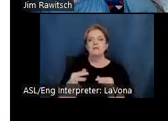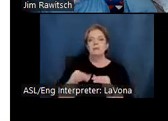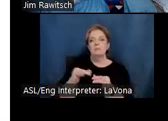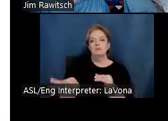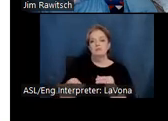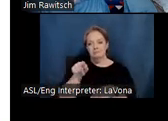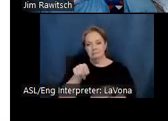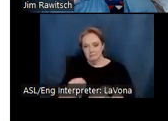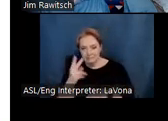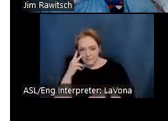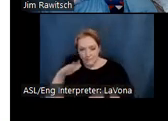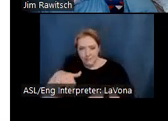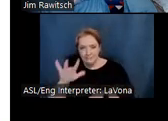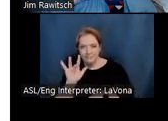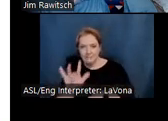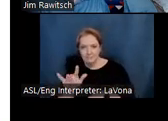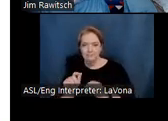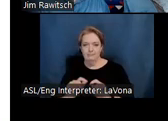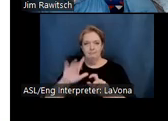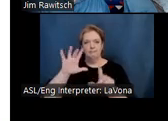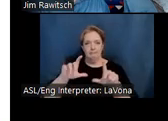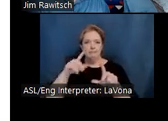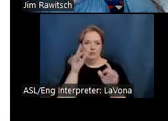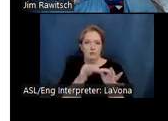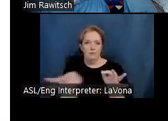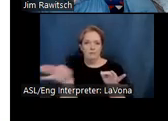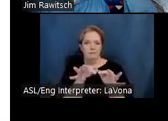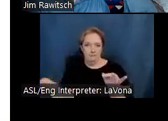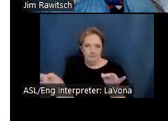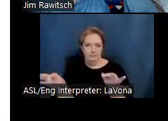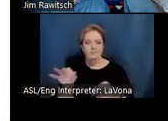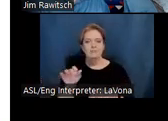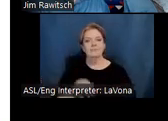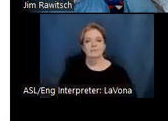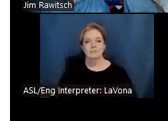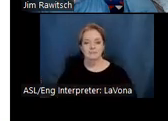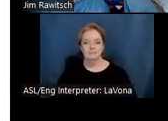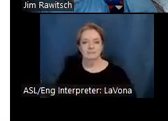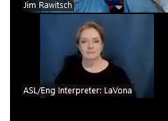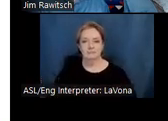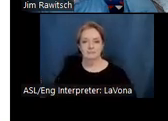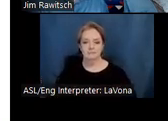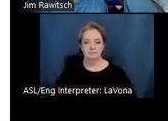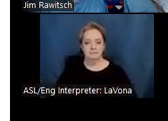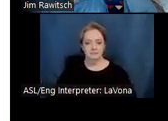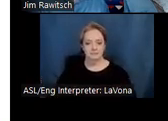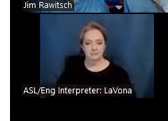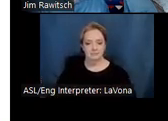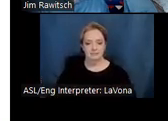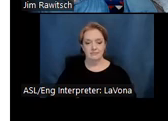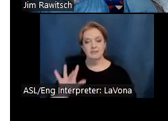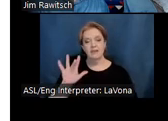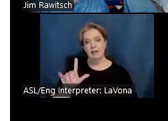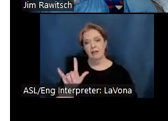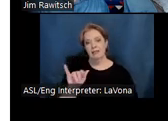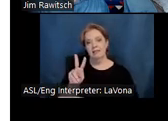on the live transcript button at the bottom of your screen, then selecting show subtitle. So live transcript and show